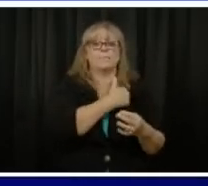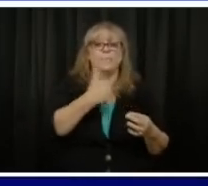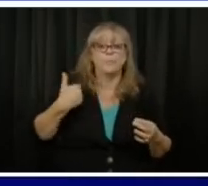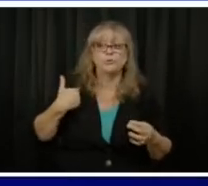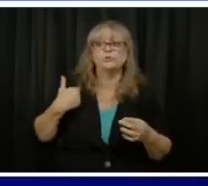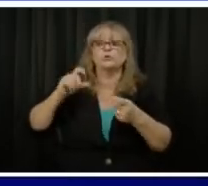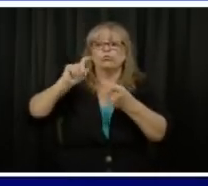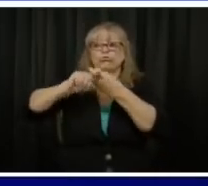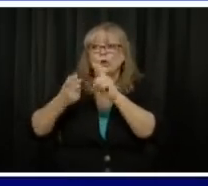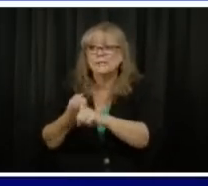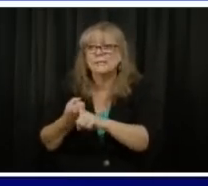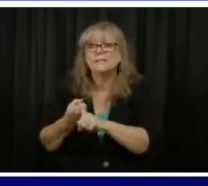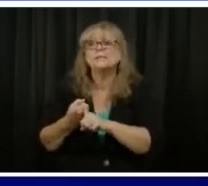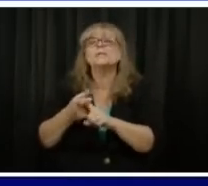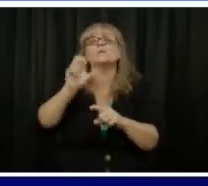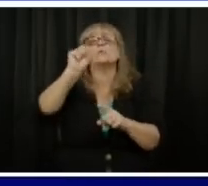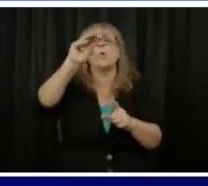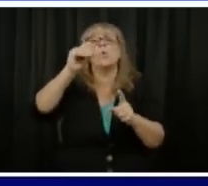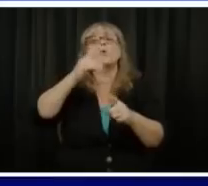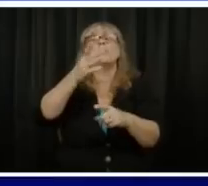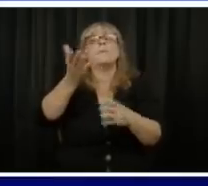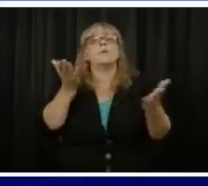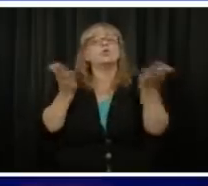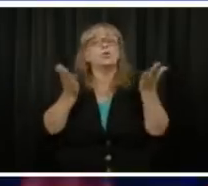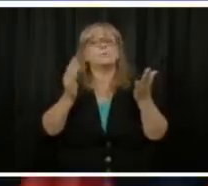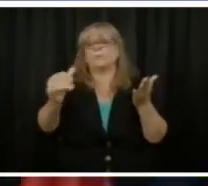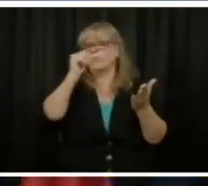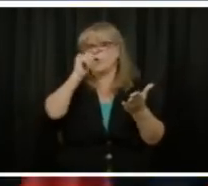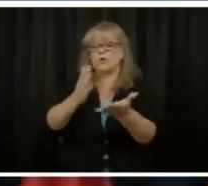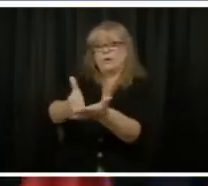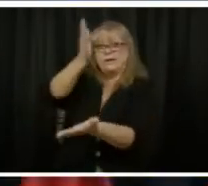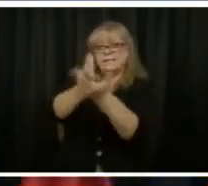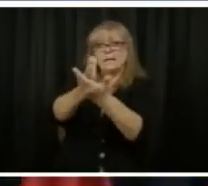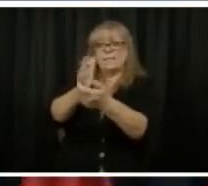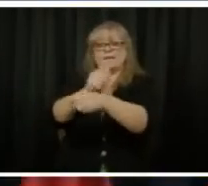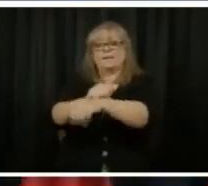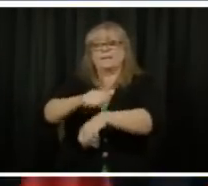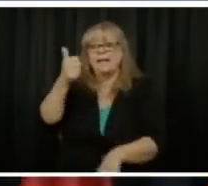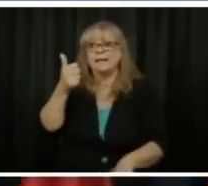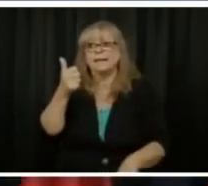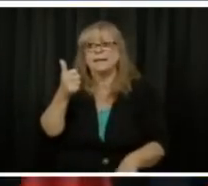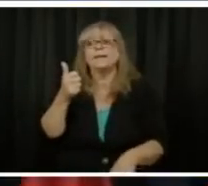places. Doesn't mean people won't have drinks with dinner, but